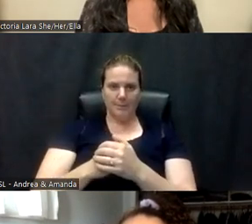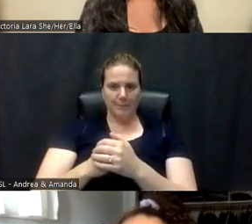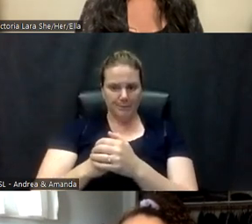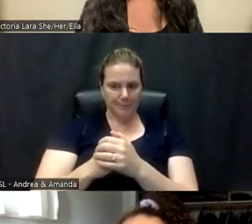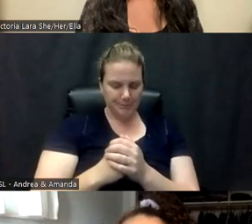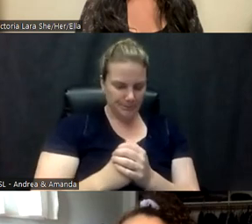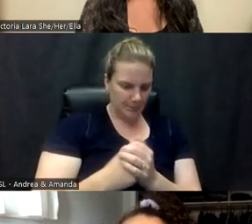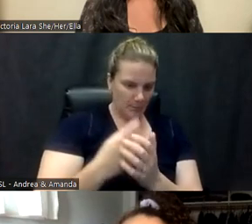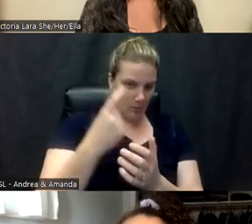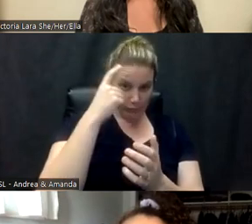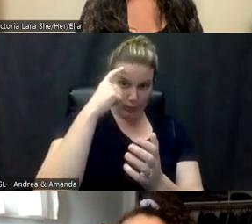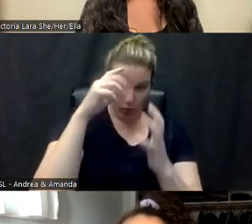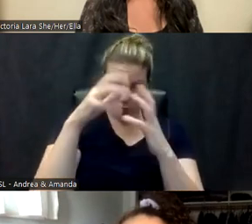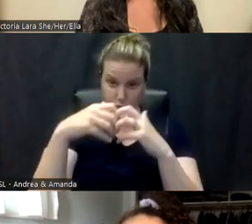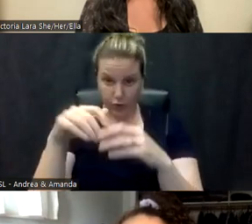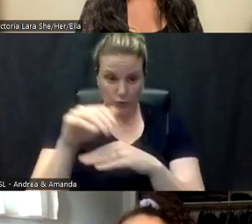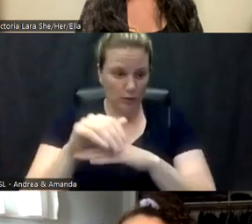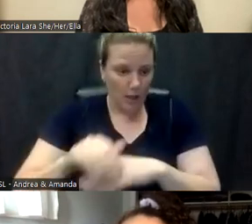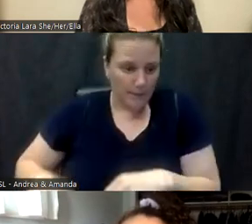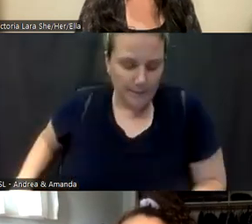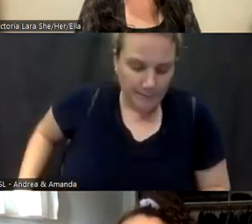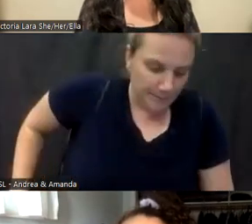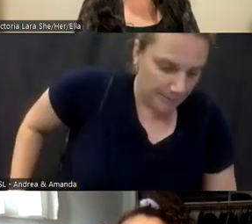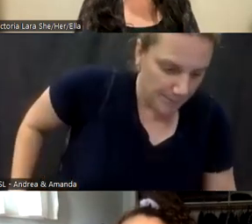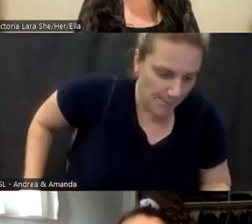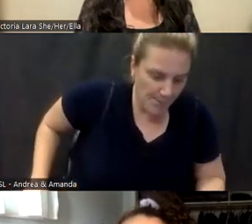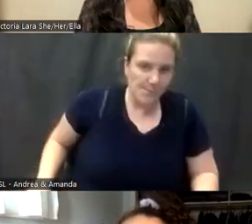my brain is going dead tonight.